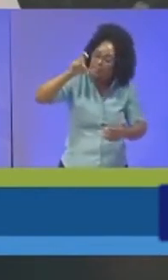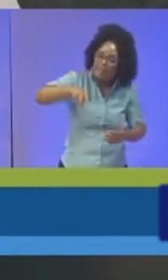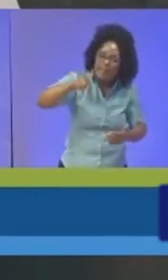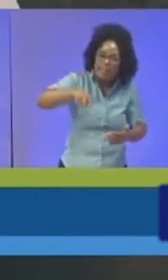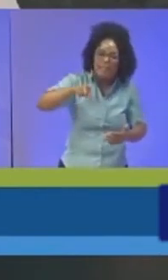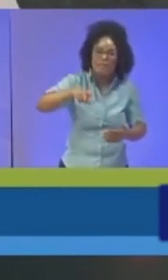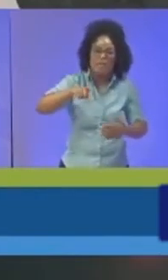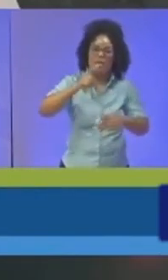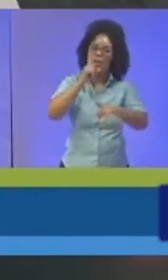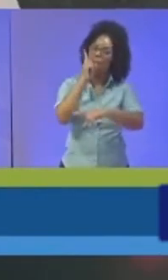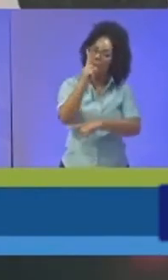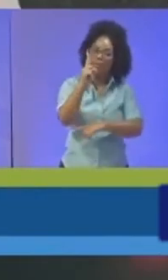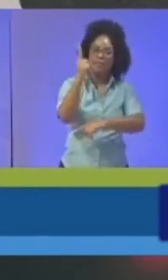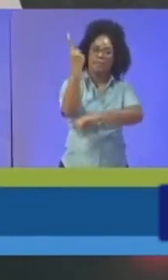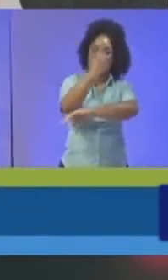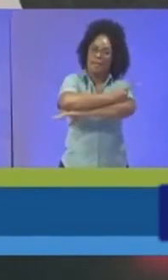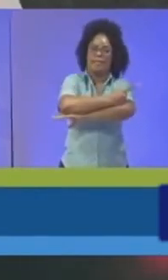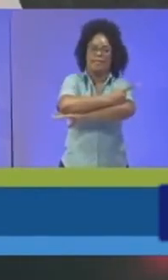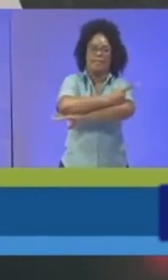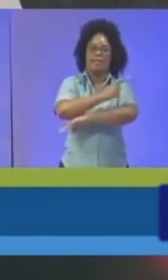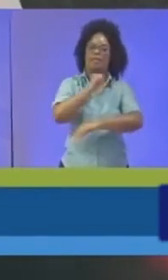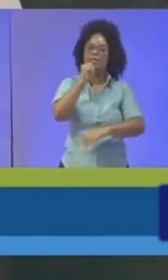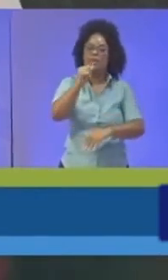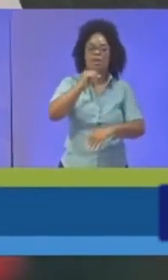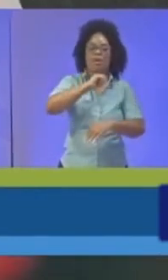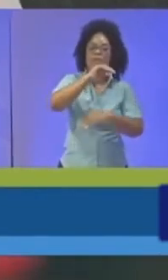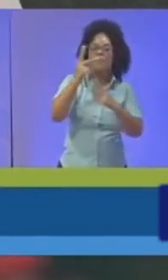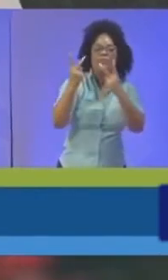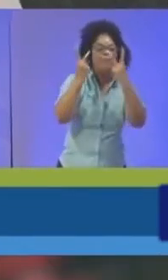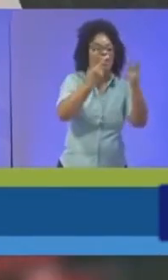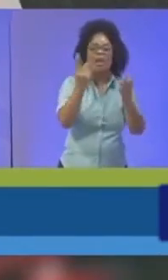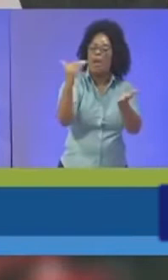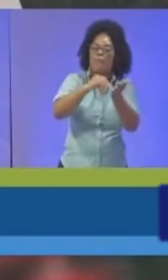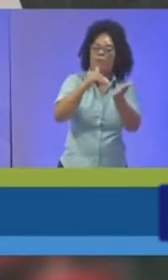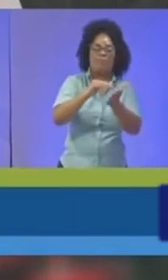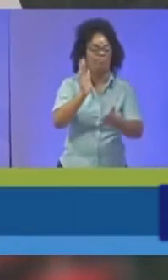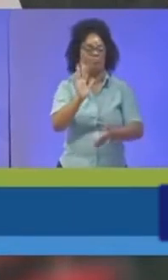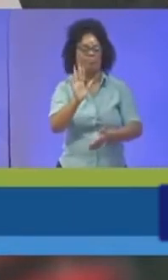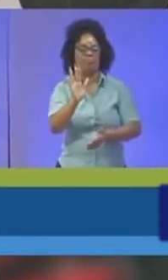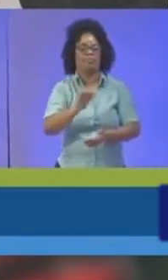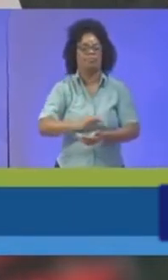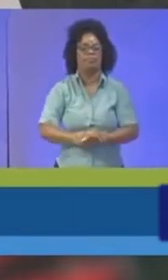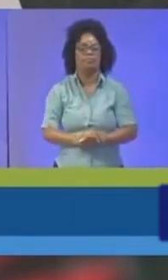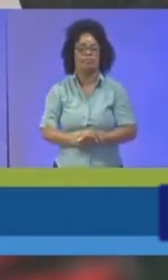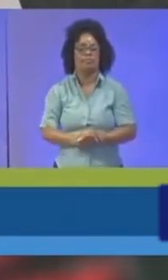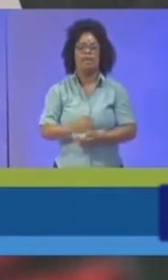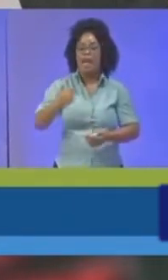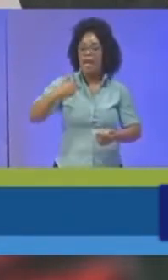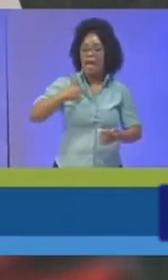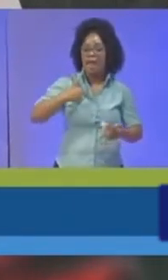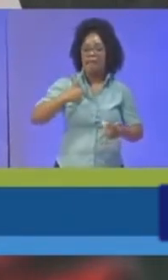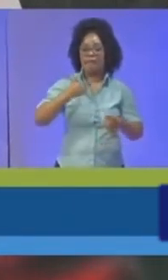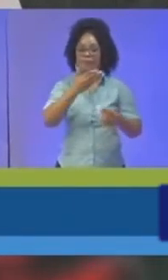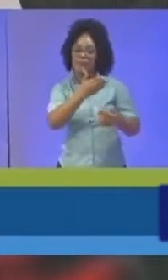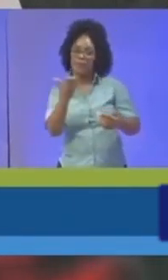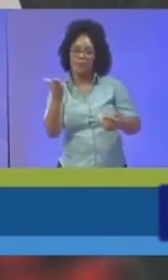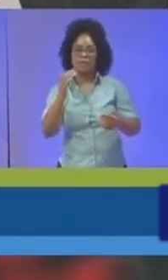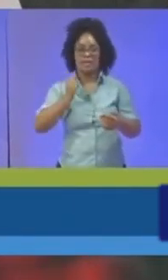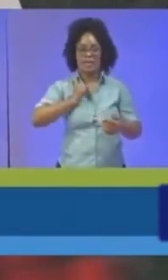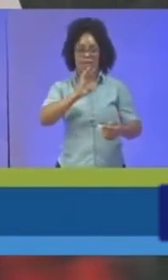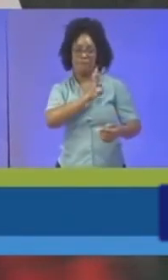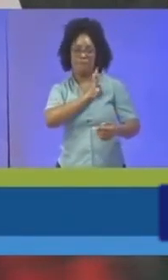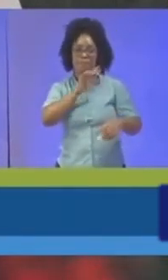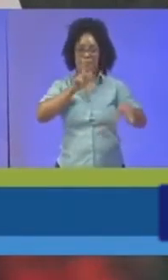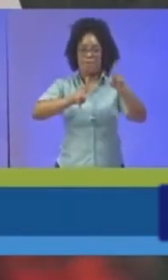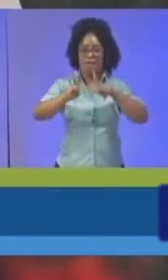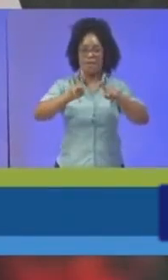And so we would have had physiotherapy. We have a physiatrist on staff. We had to deal with the patient's pulmonary needs, so